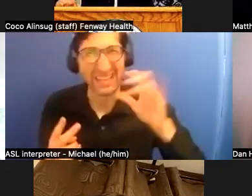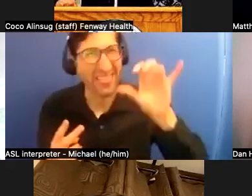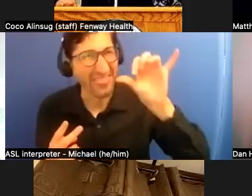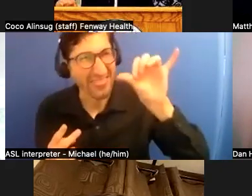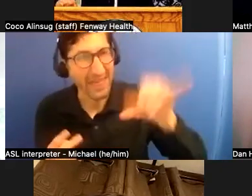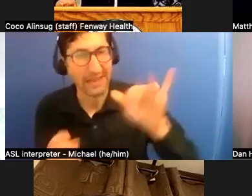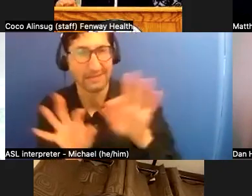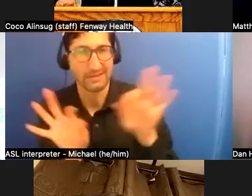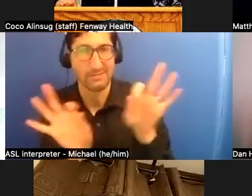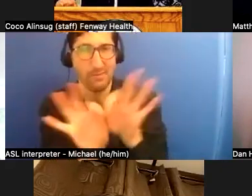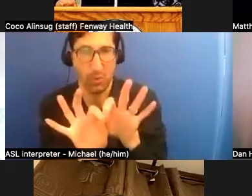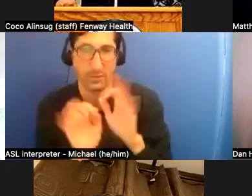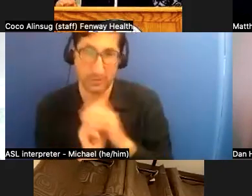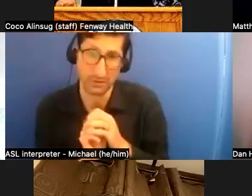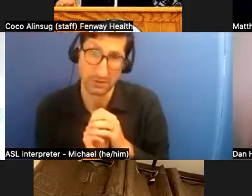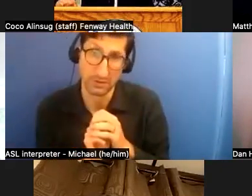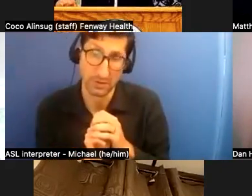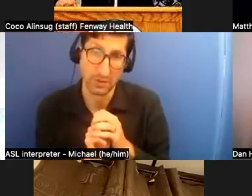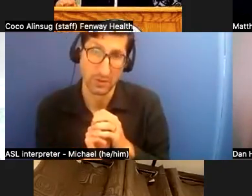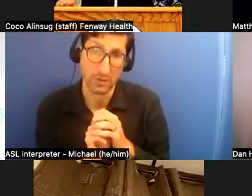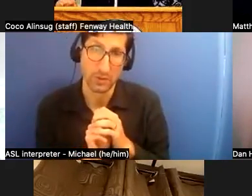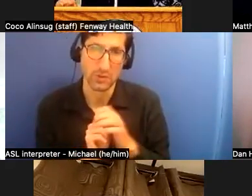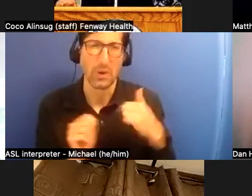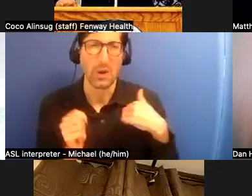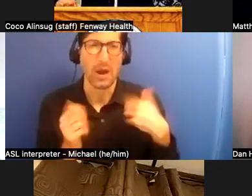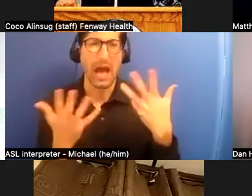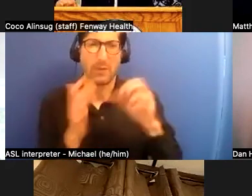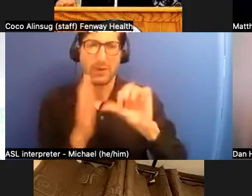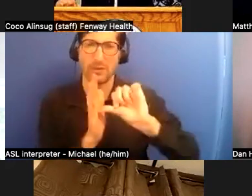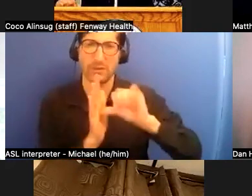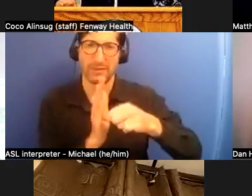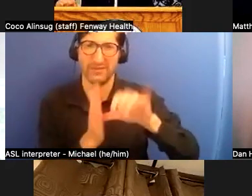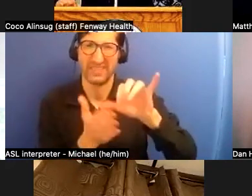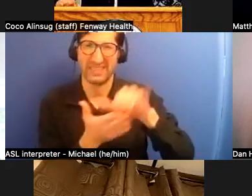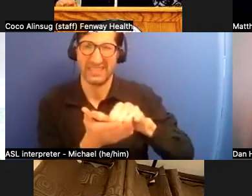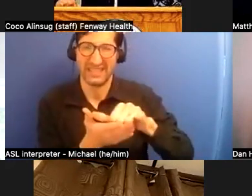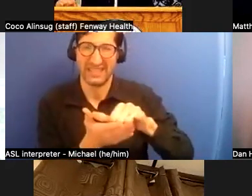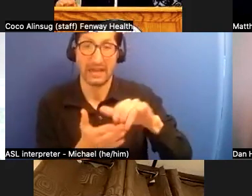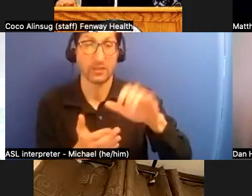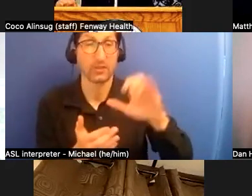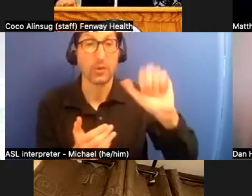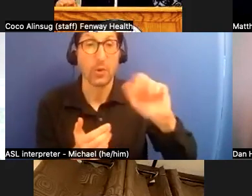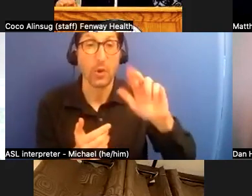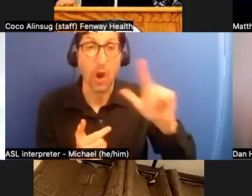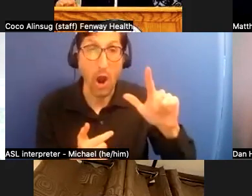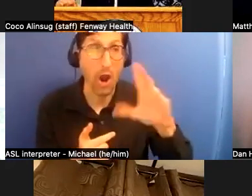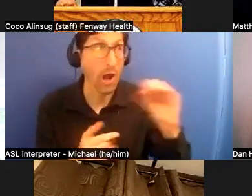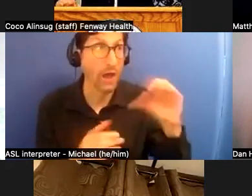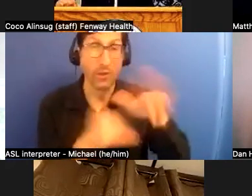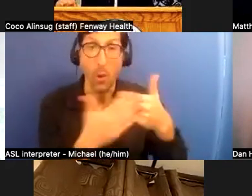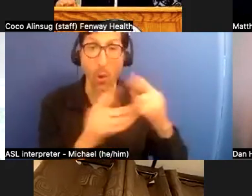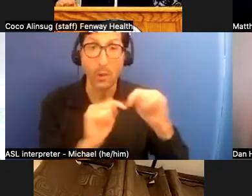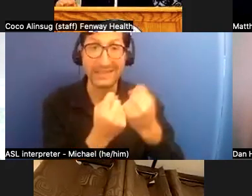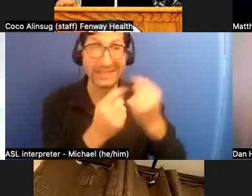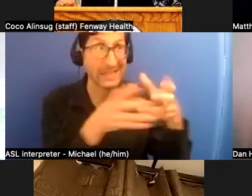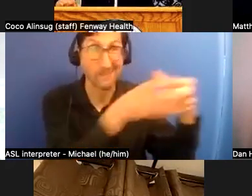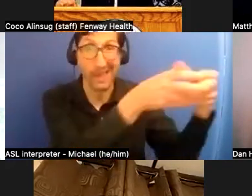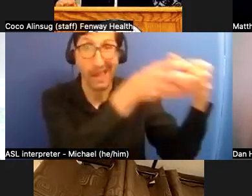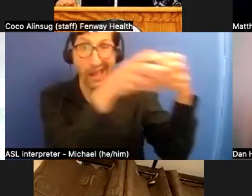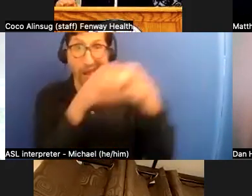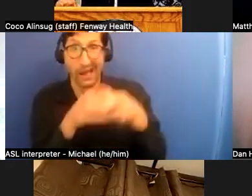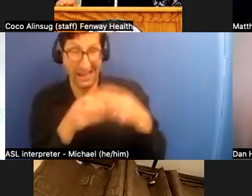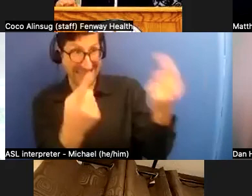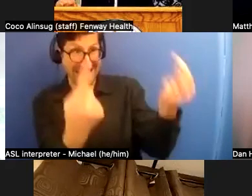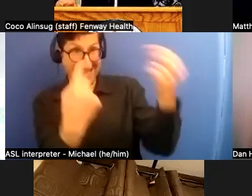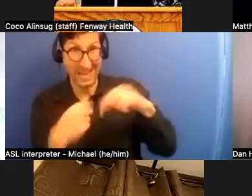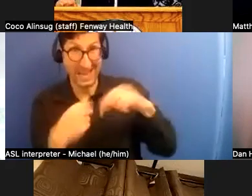So I just wanted to add that call and really thank you and everyone who came again, because you went out of your